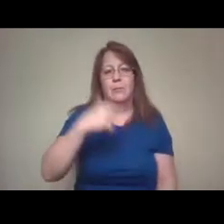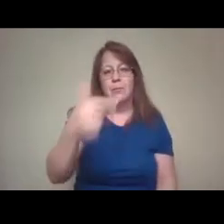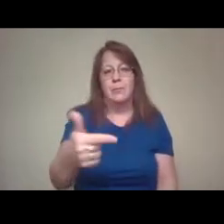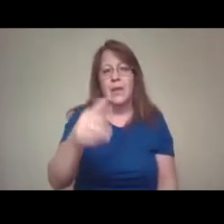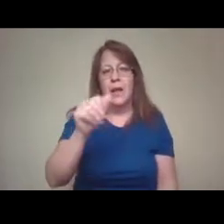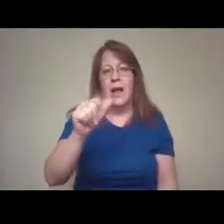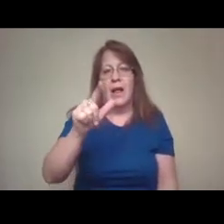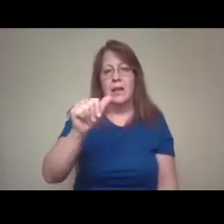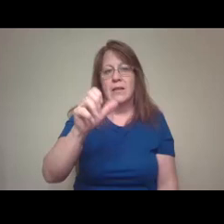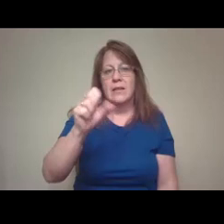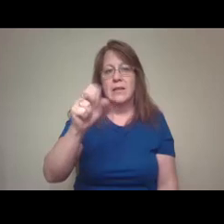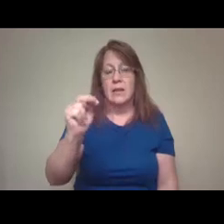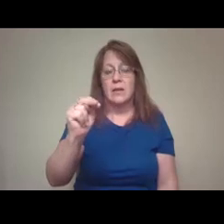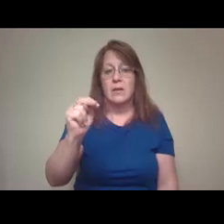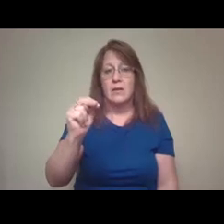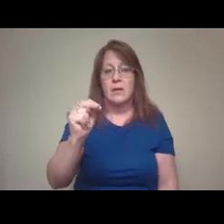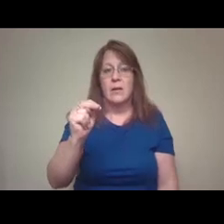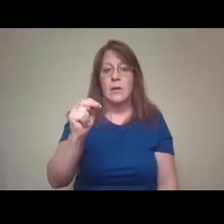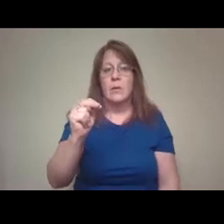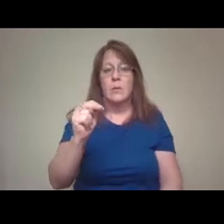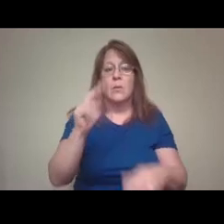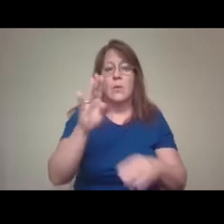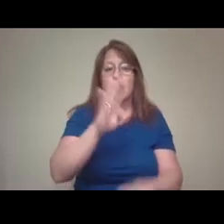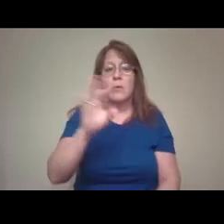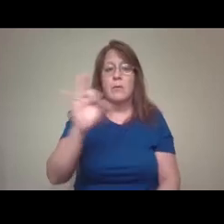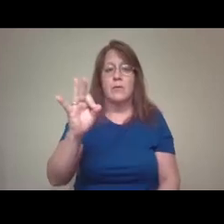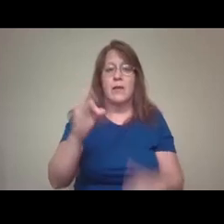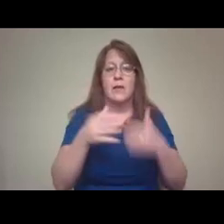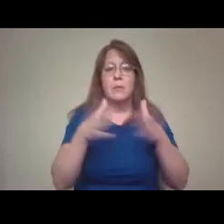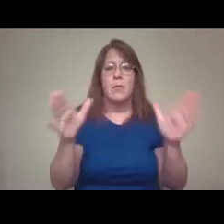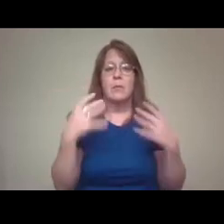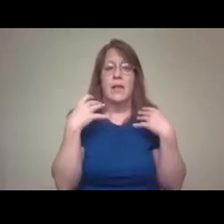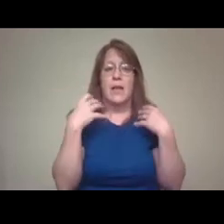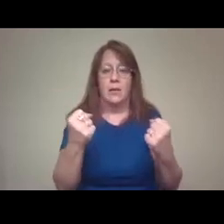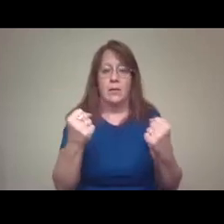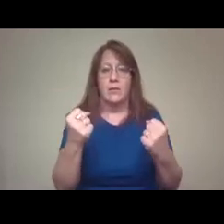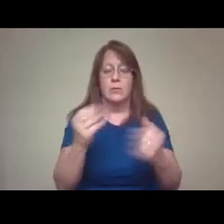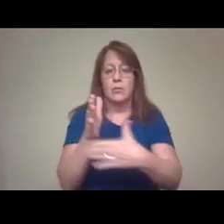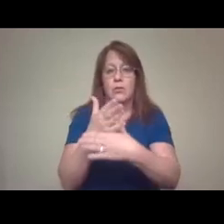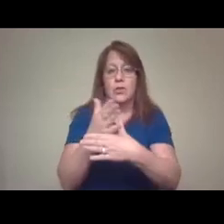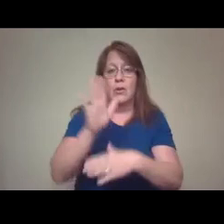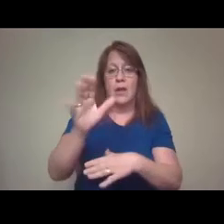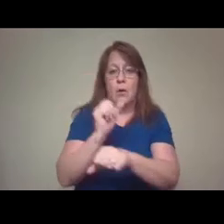Allison with Broomfield Public Health to share some examples of the work that they are doing in the community.